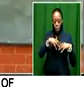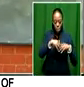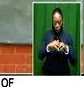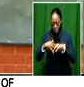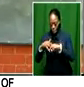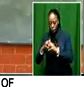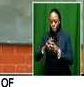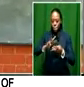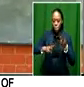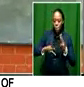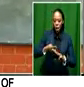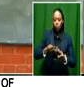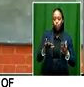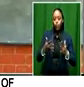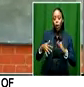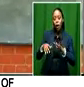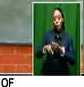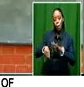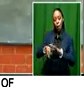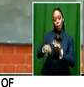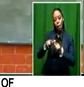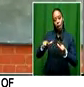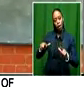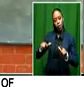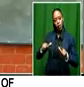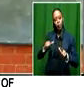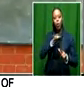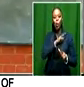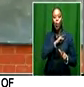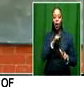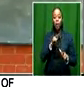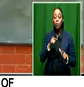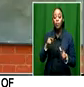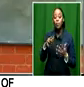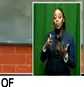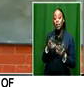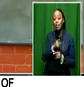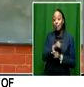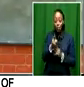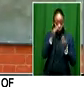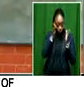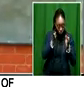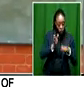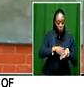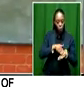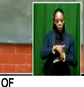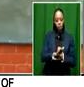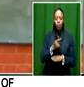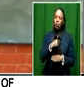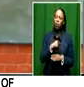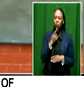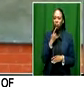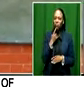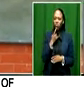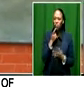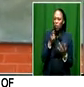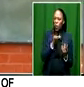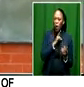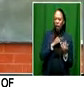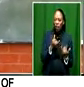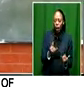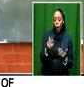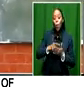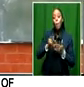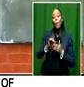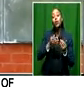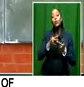mathematics at foundation phase to get foundation phase focused on. And you may ask, well, why start now? That project